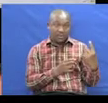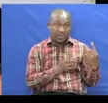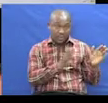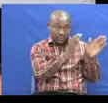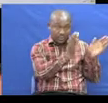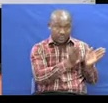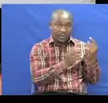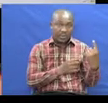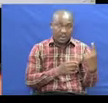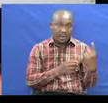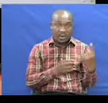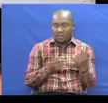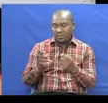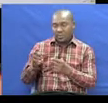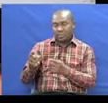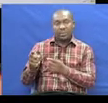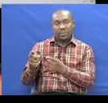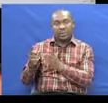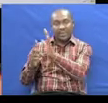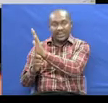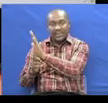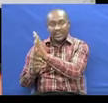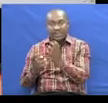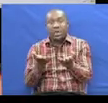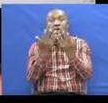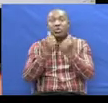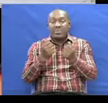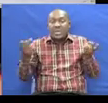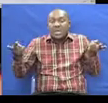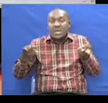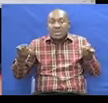So before solving this one, there are something we should